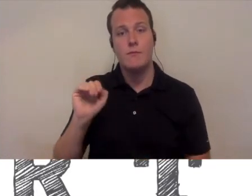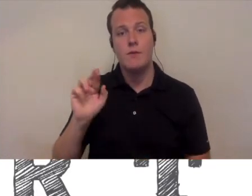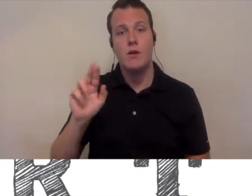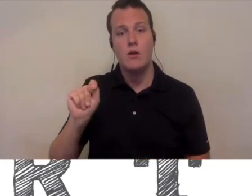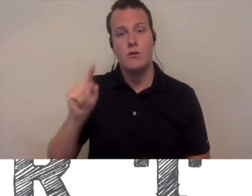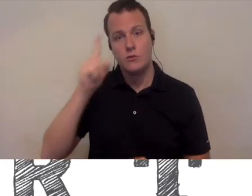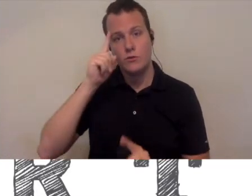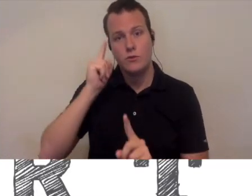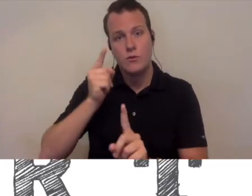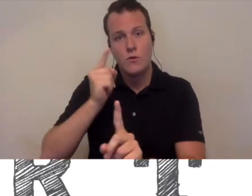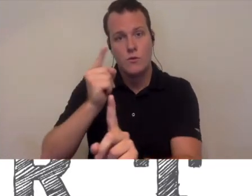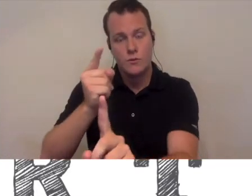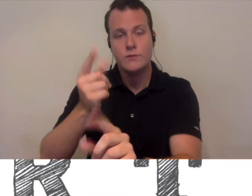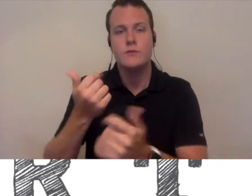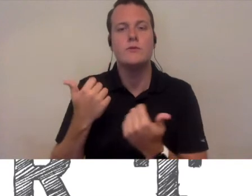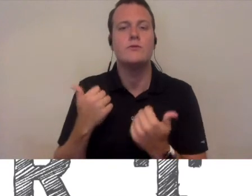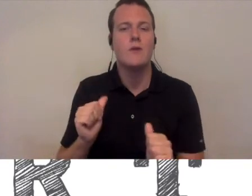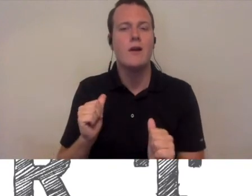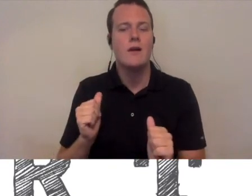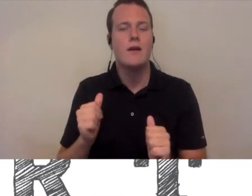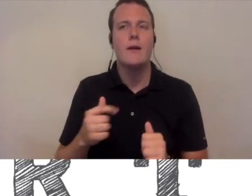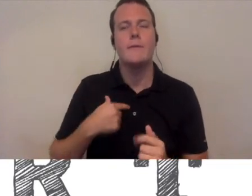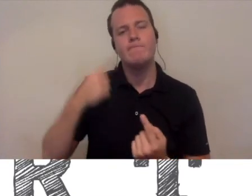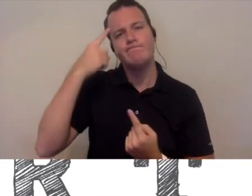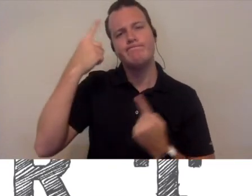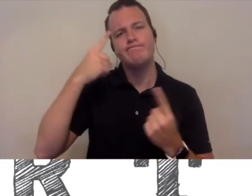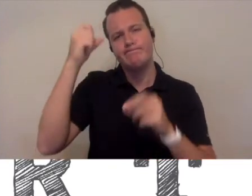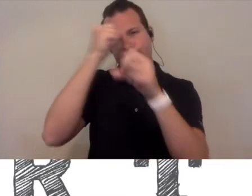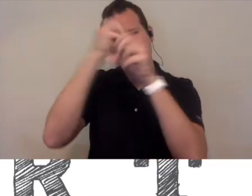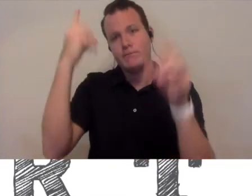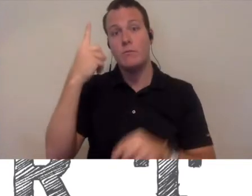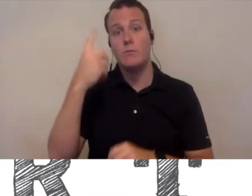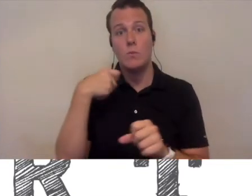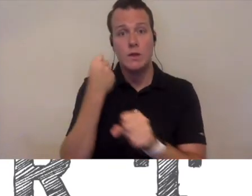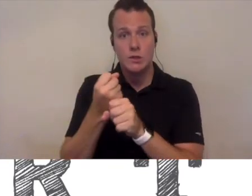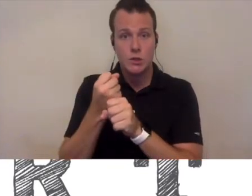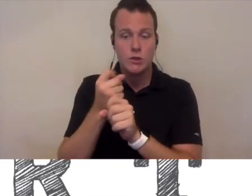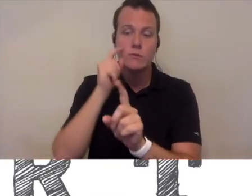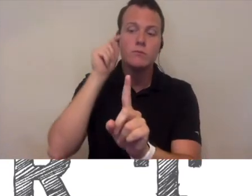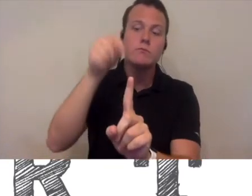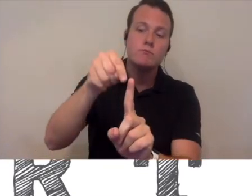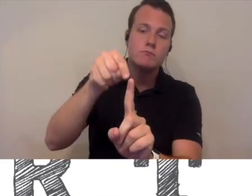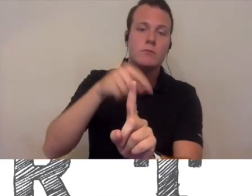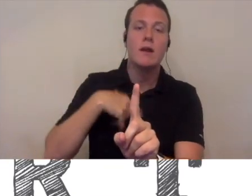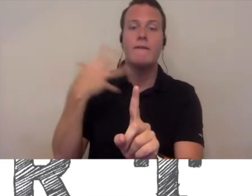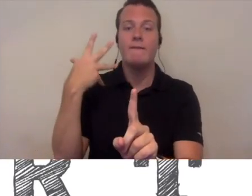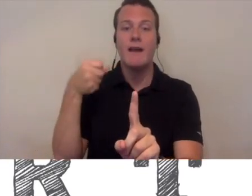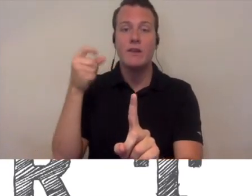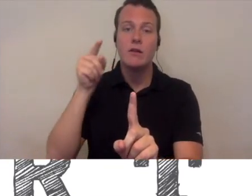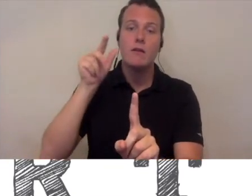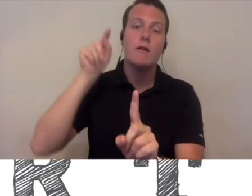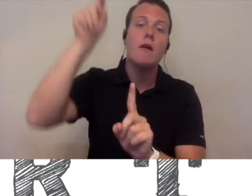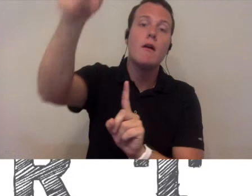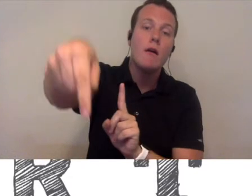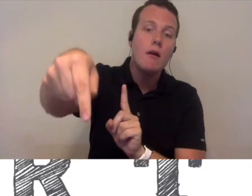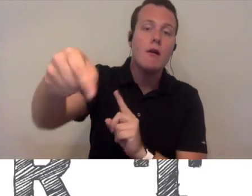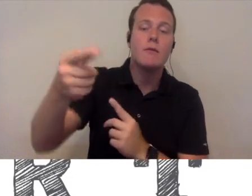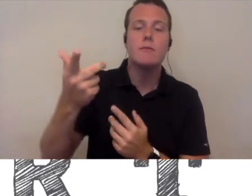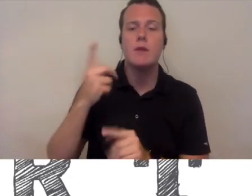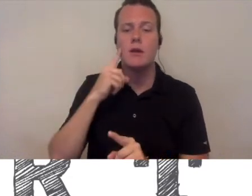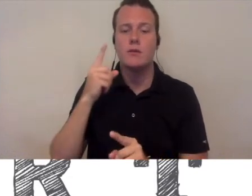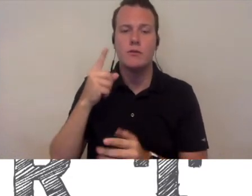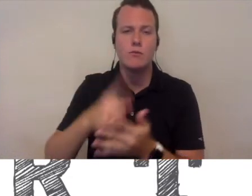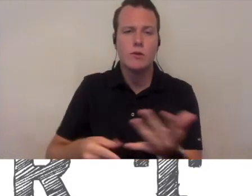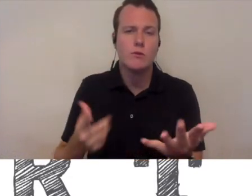of myself, where do I want to be in 1 year? And where do I want to be in 5 years? What do I want to be doing?